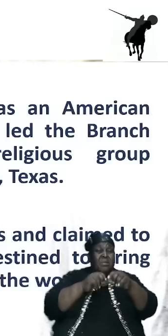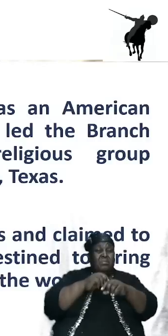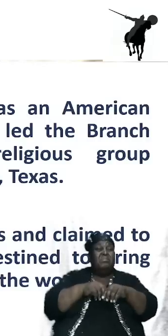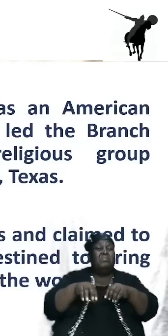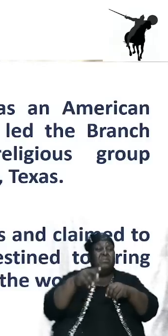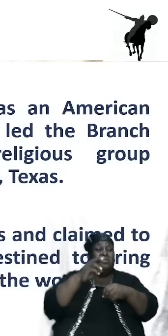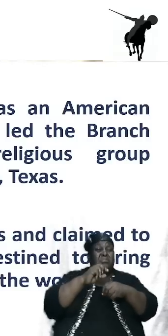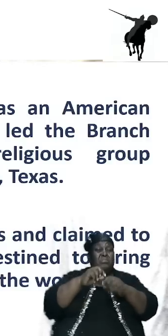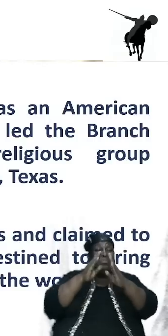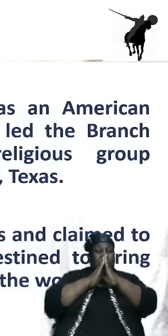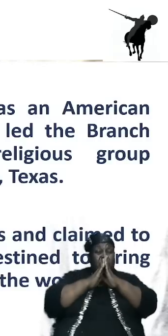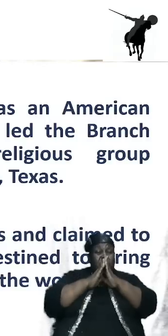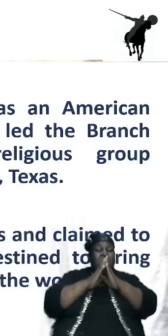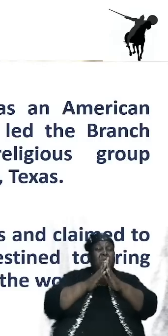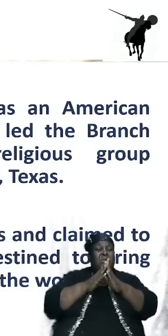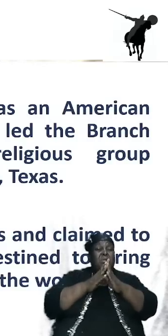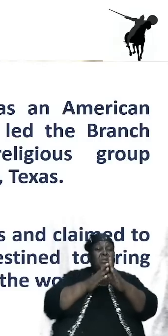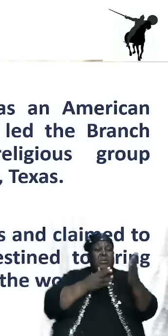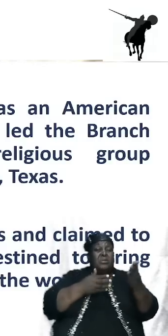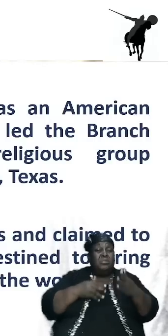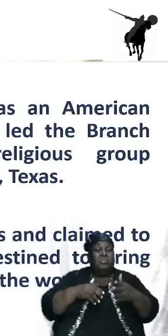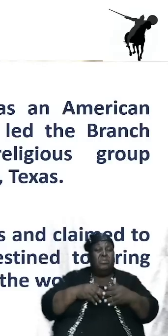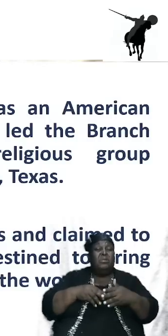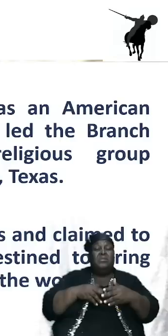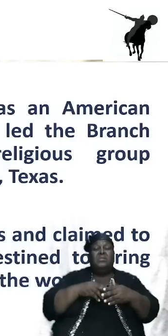world. Amen. The man was wicked.